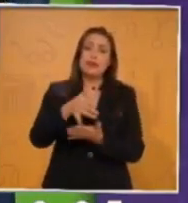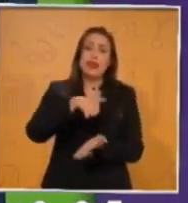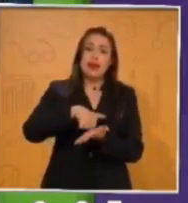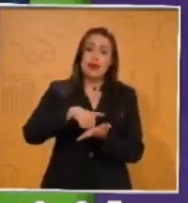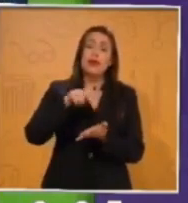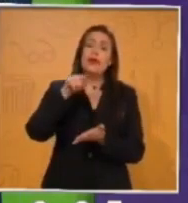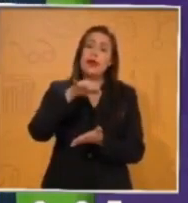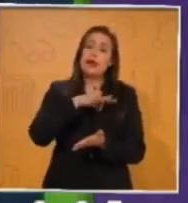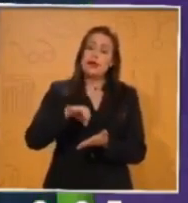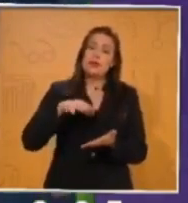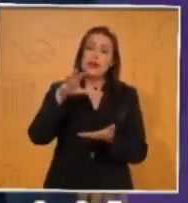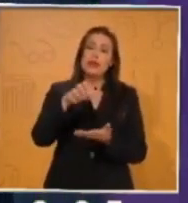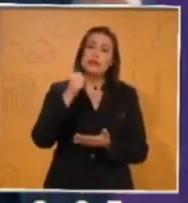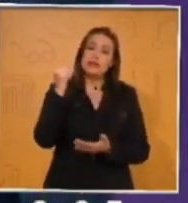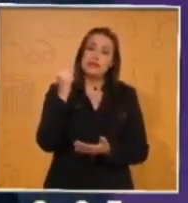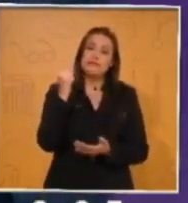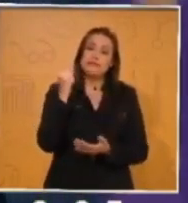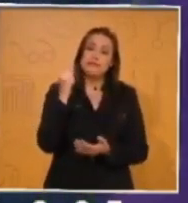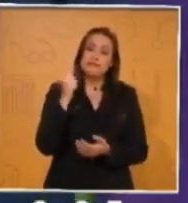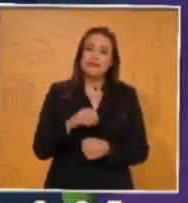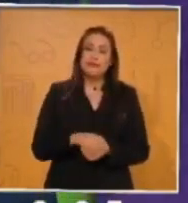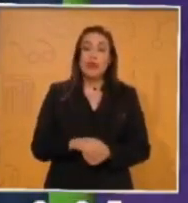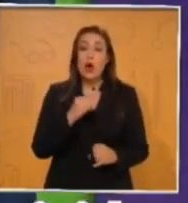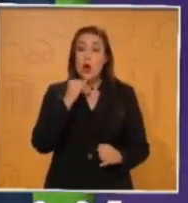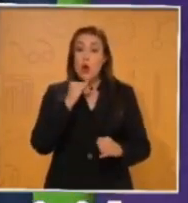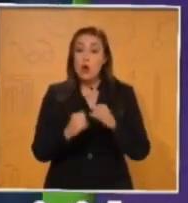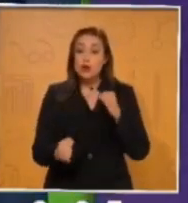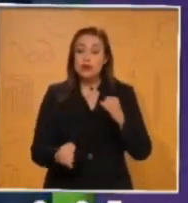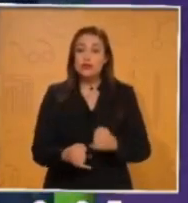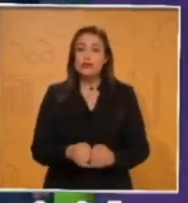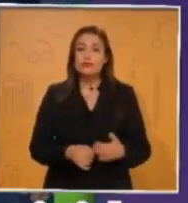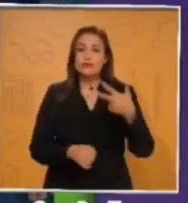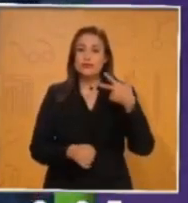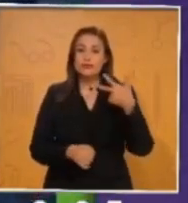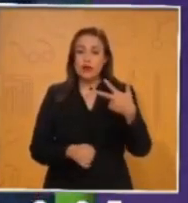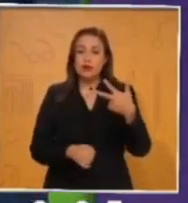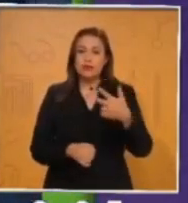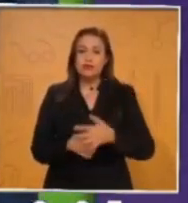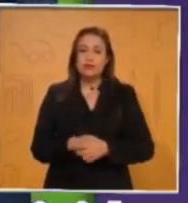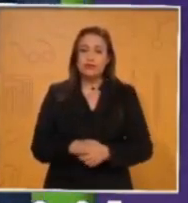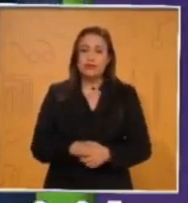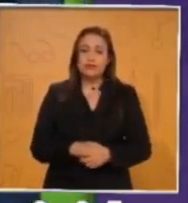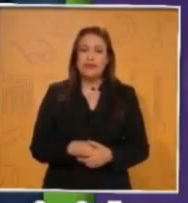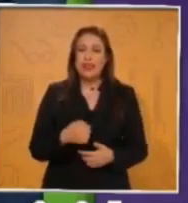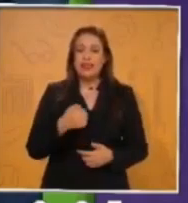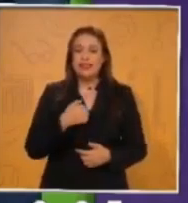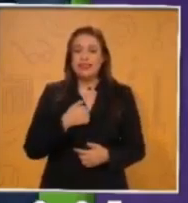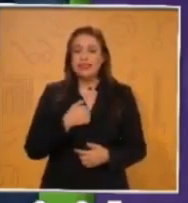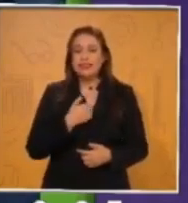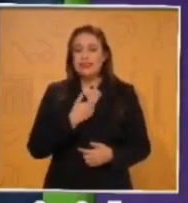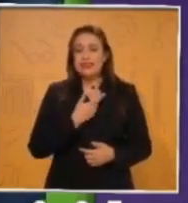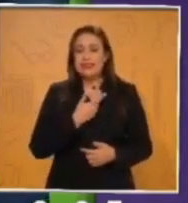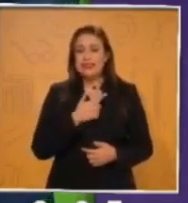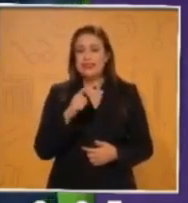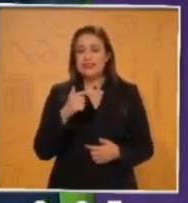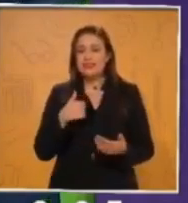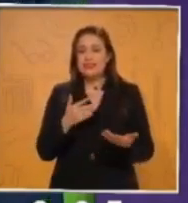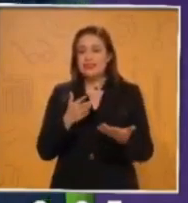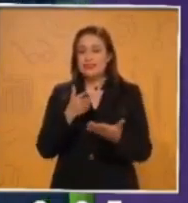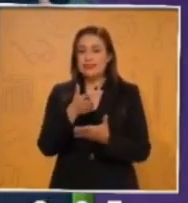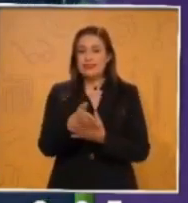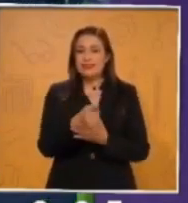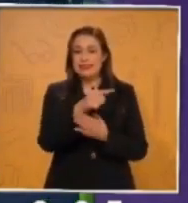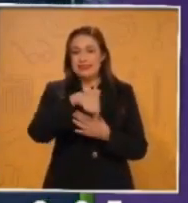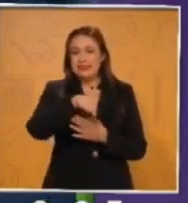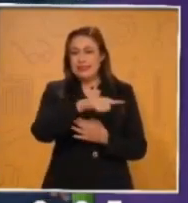them. Last one, number 8. I don't like history. True